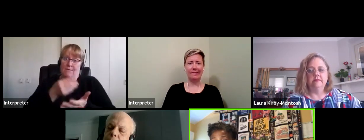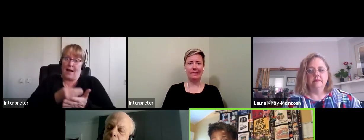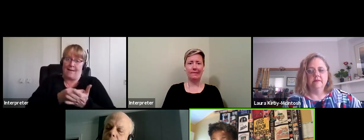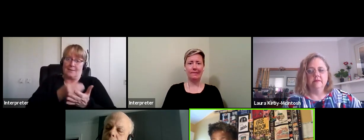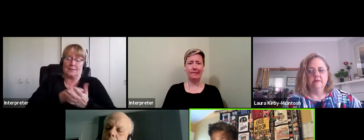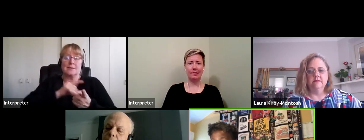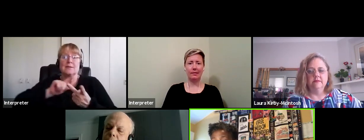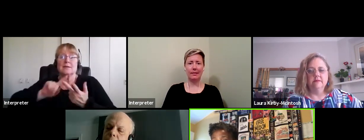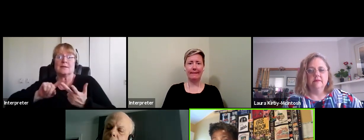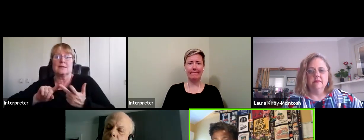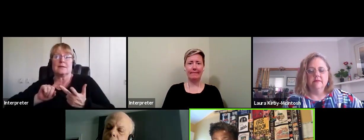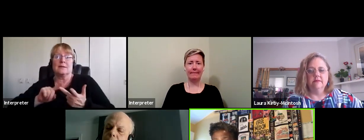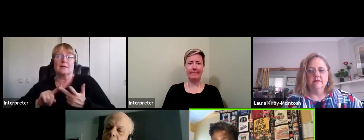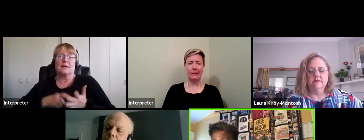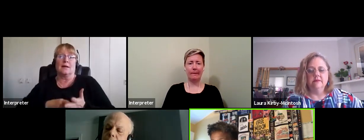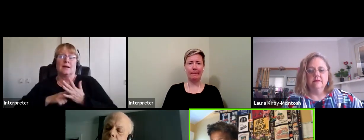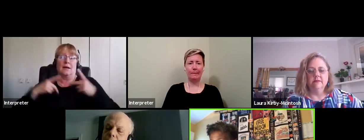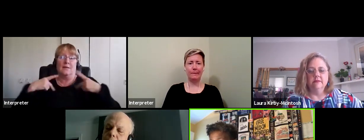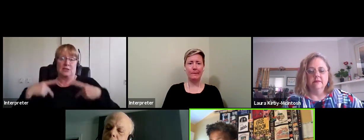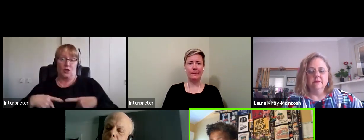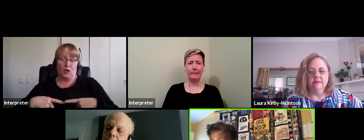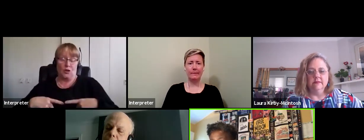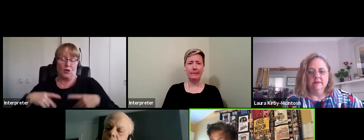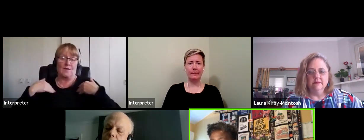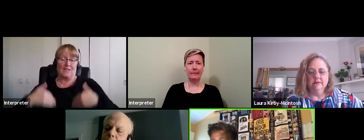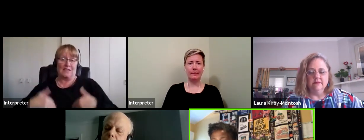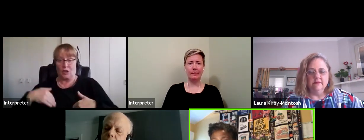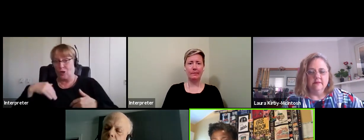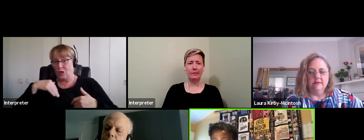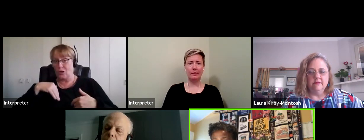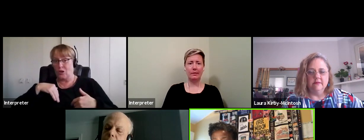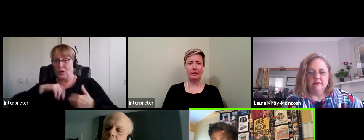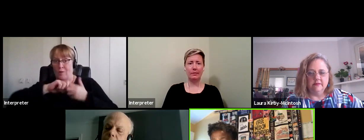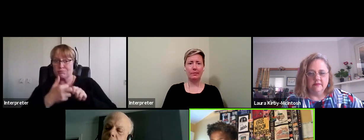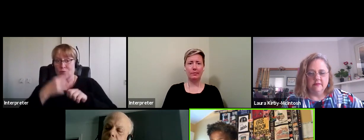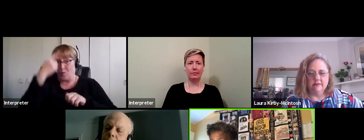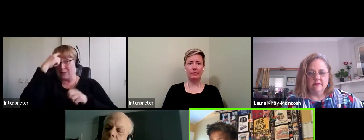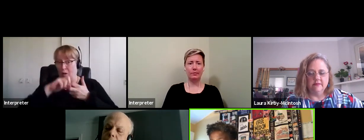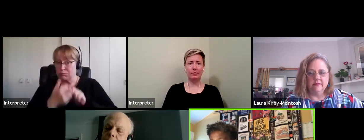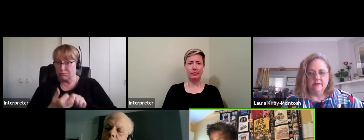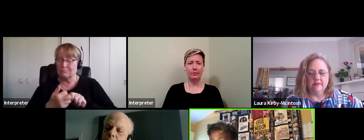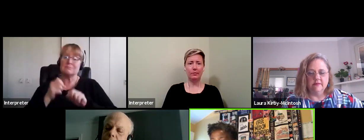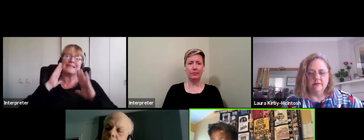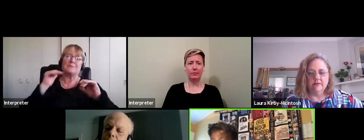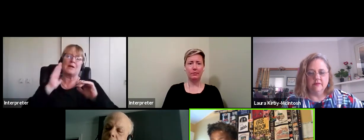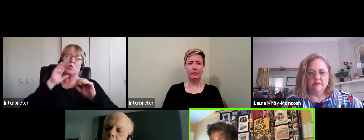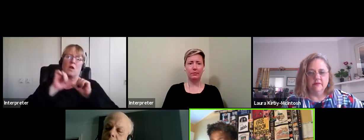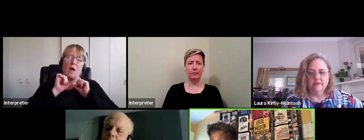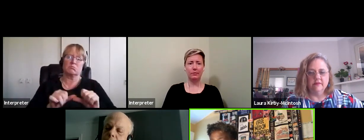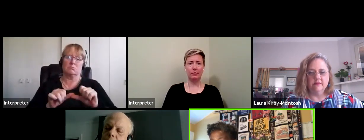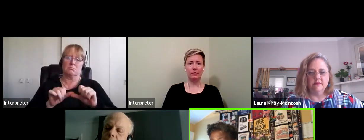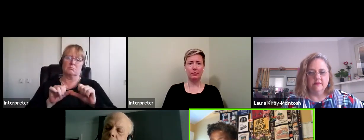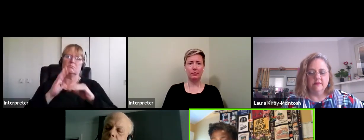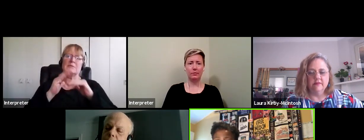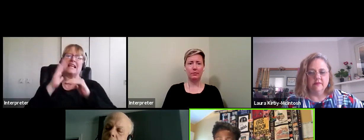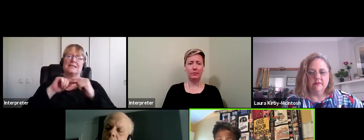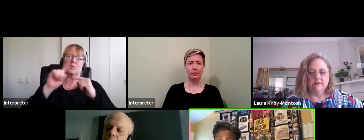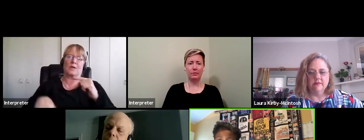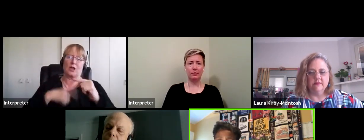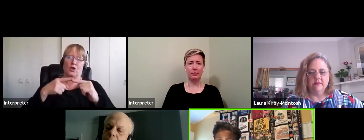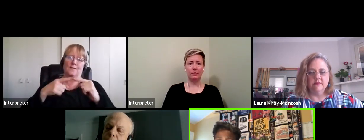a substantial physical or mental impairment that is expected to last at least 1 year